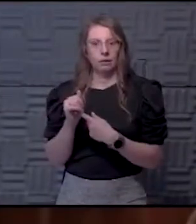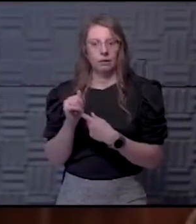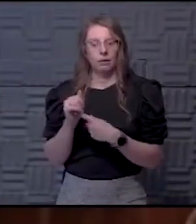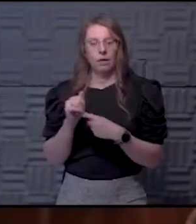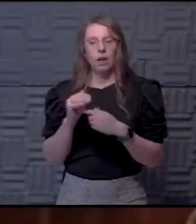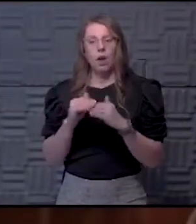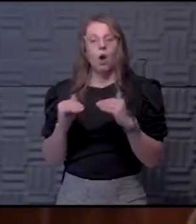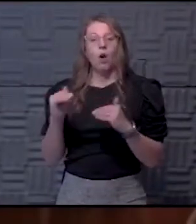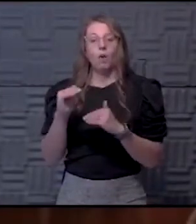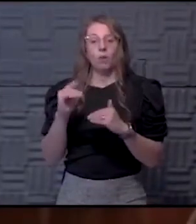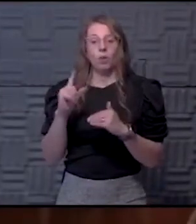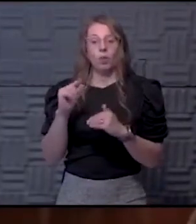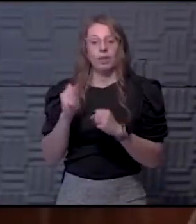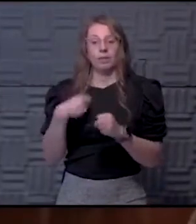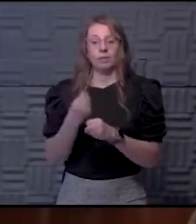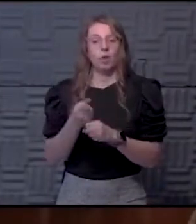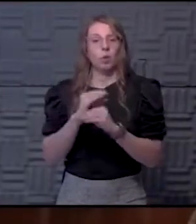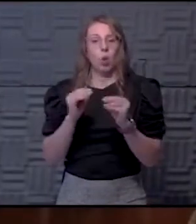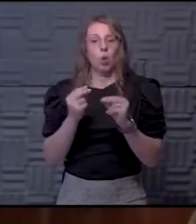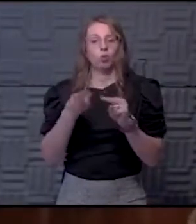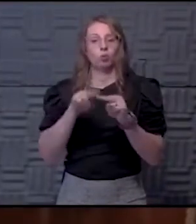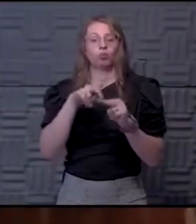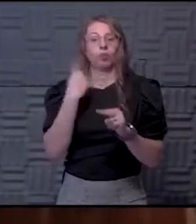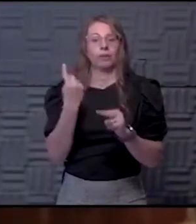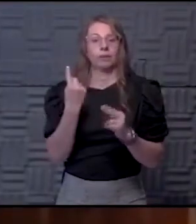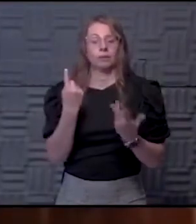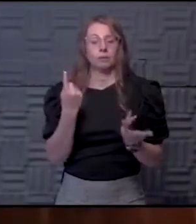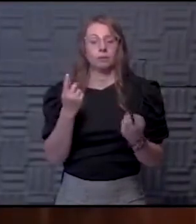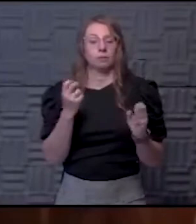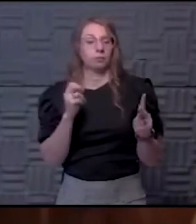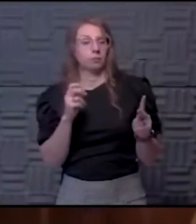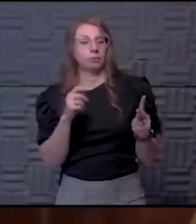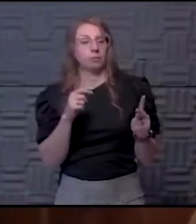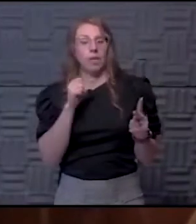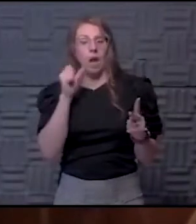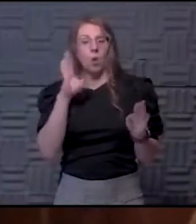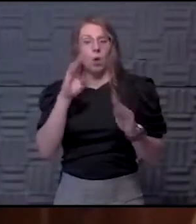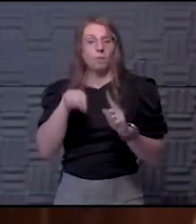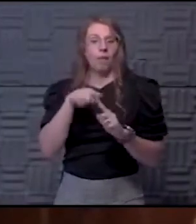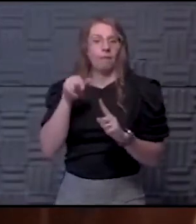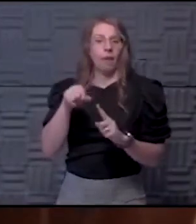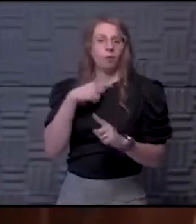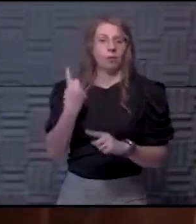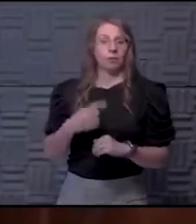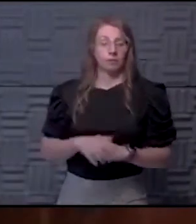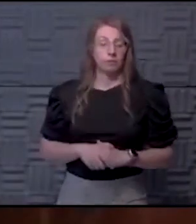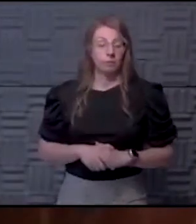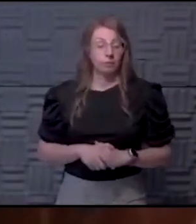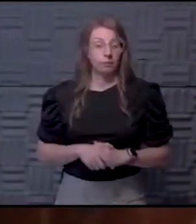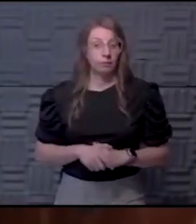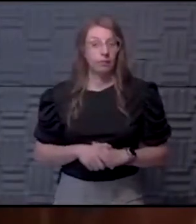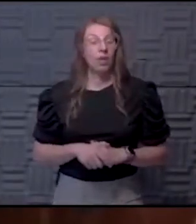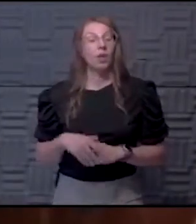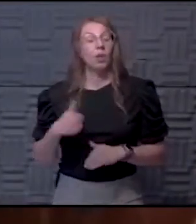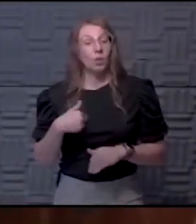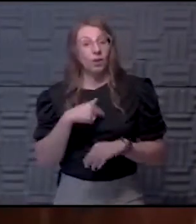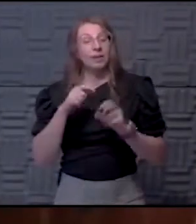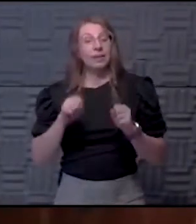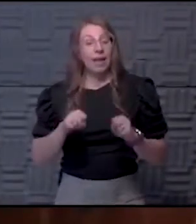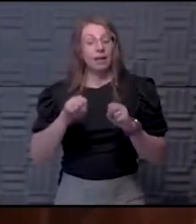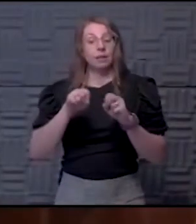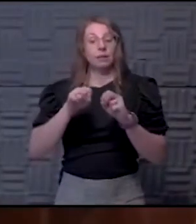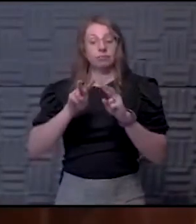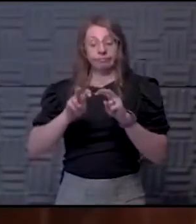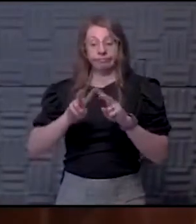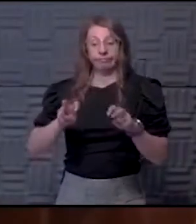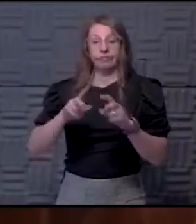years that says there's no increased risk, from saying, okay, I'm not worried about that risk. So we can look at efficacy